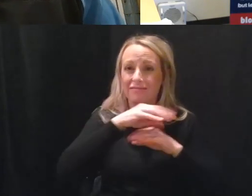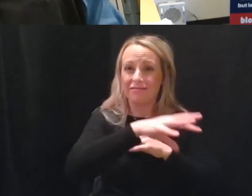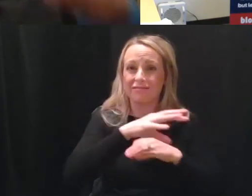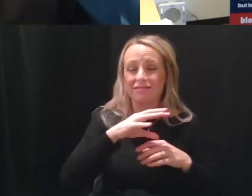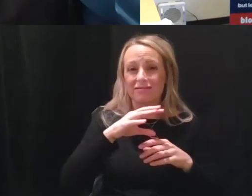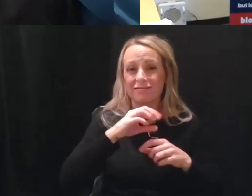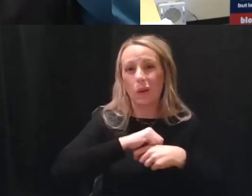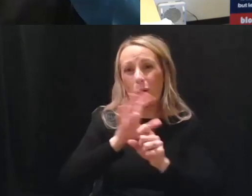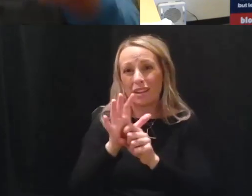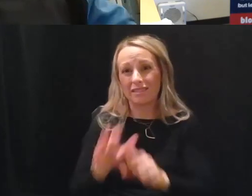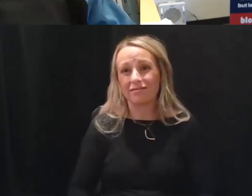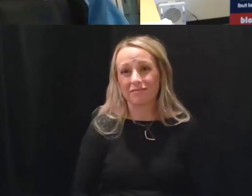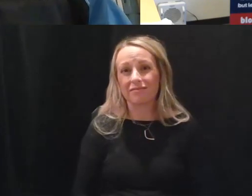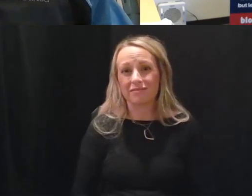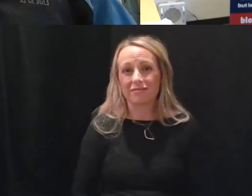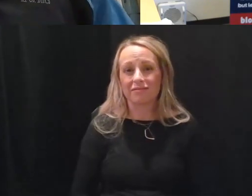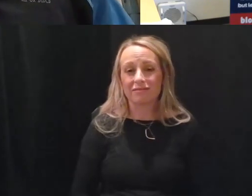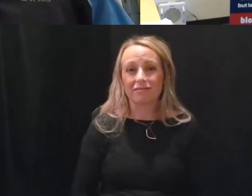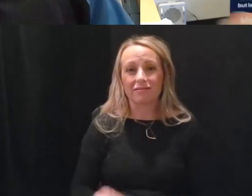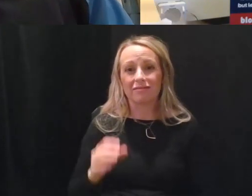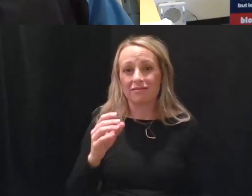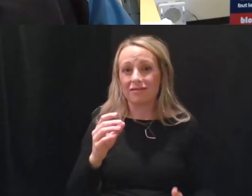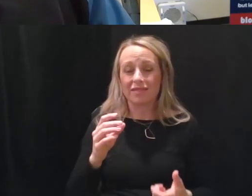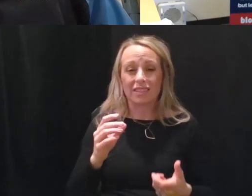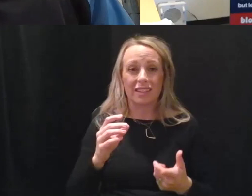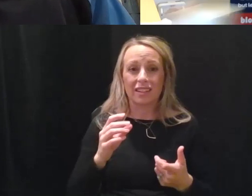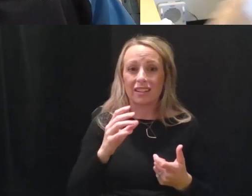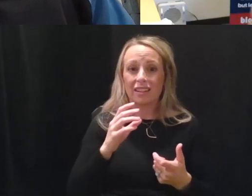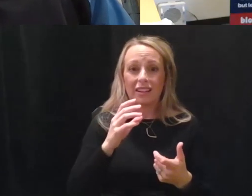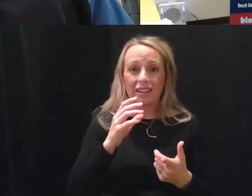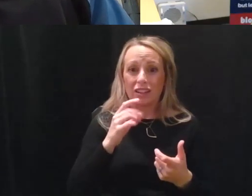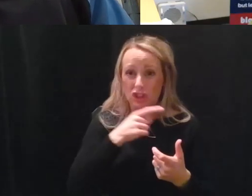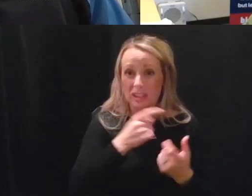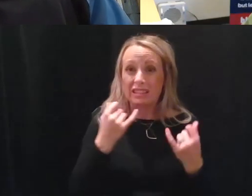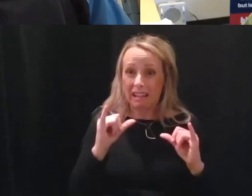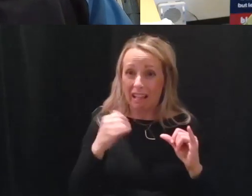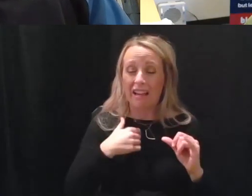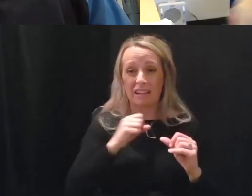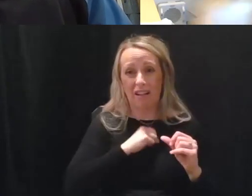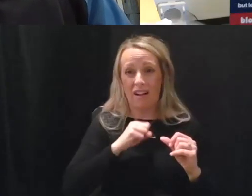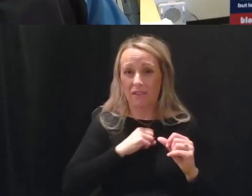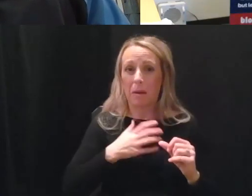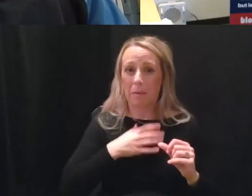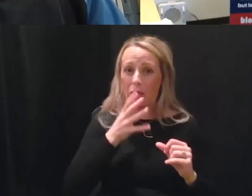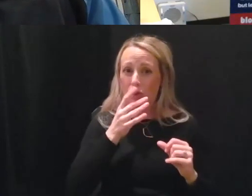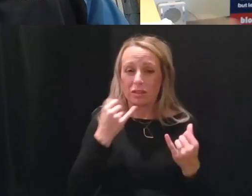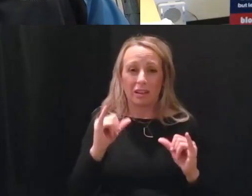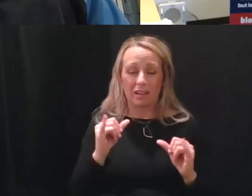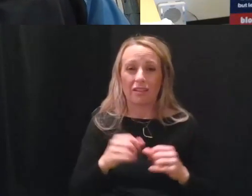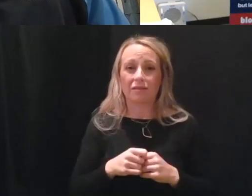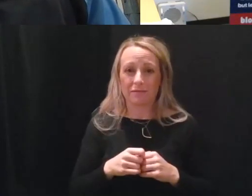that. Everybody she worked with tested negative. She still has the cough to this day